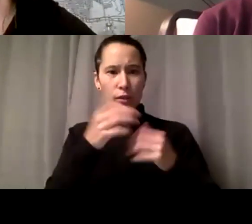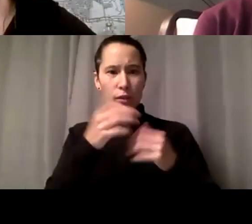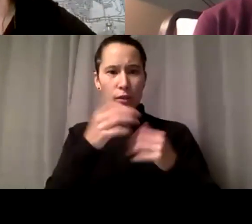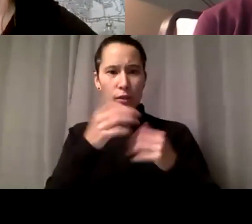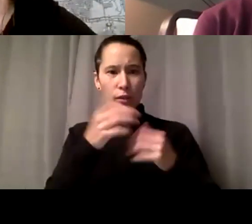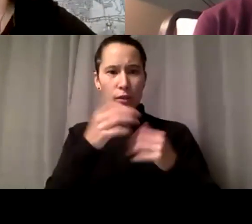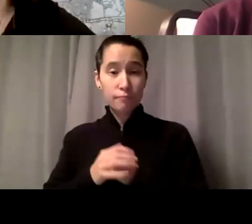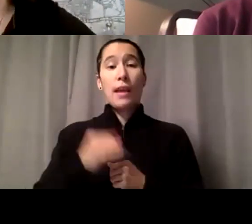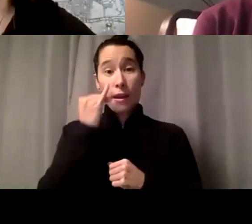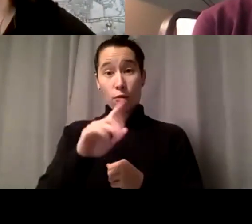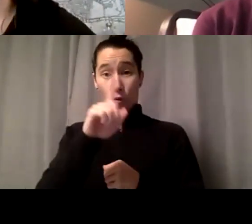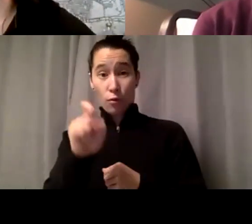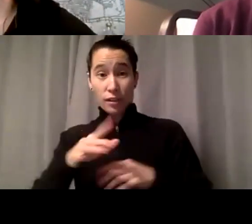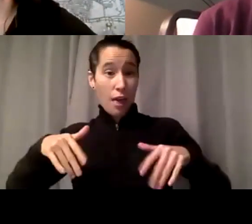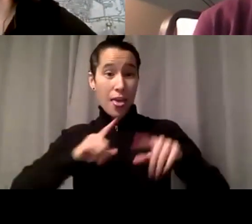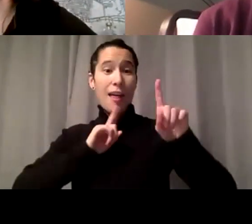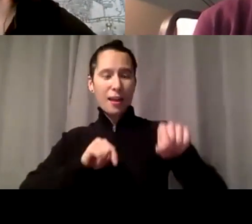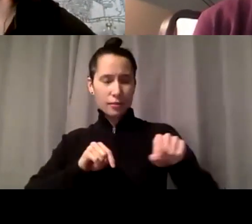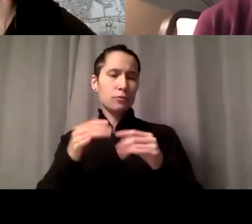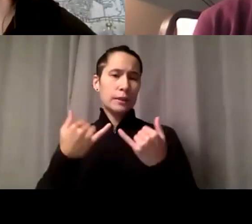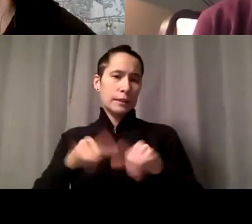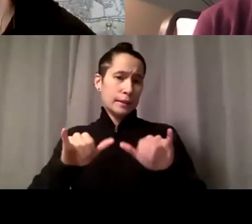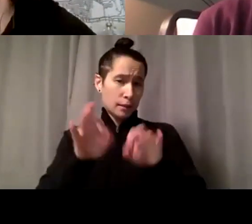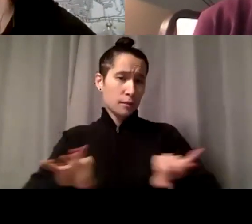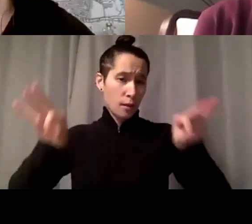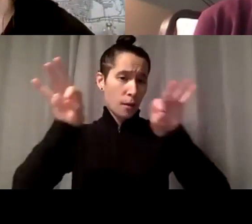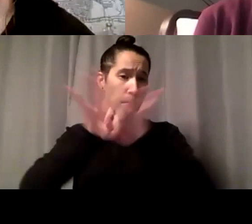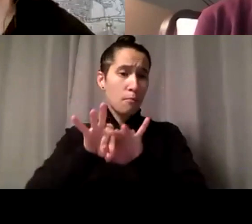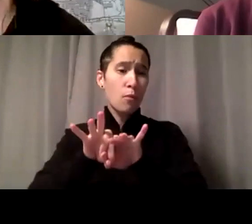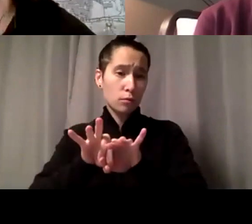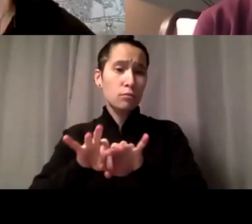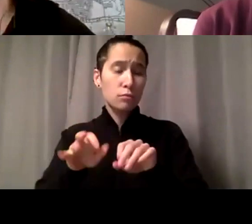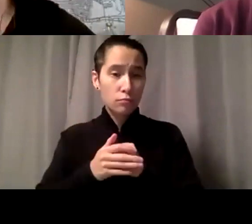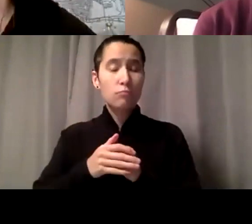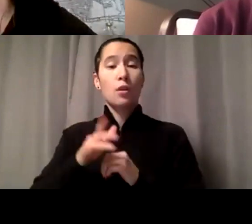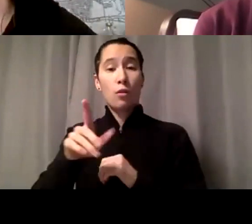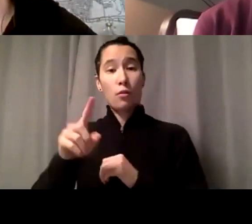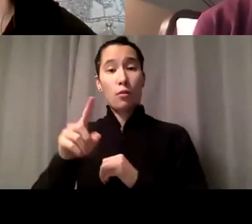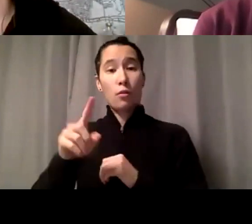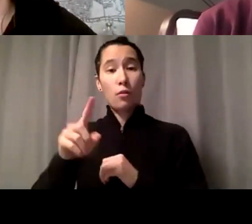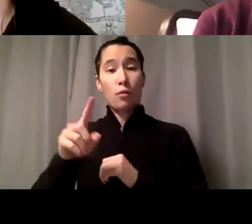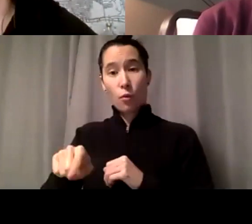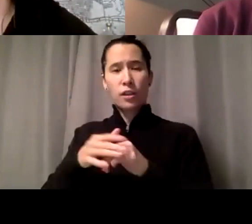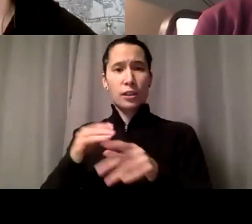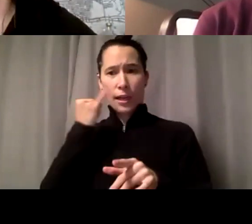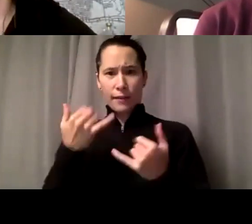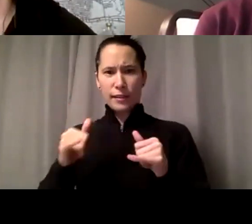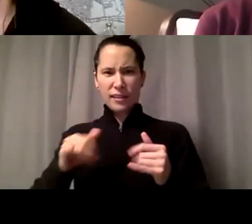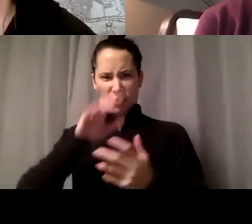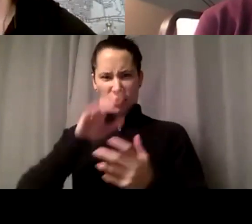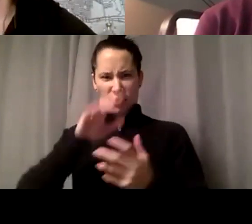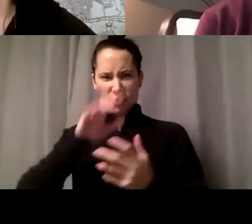great deal. We use those questions in our conversations with the ministry around where there's still confusion or where we might need added